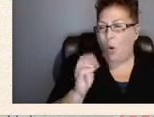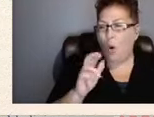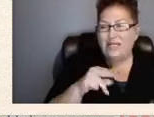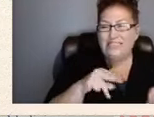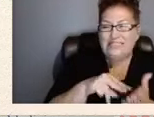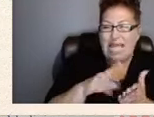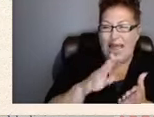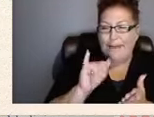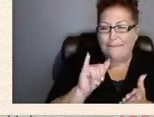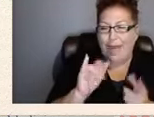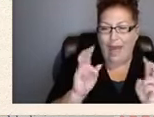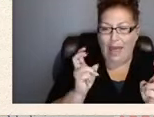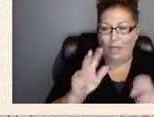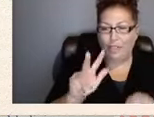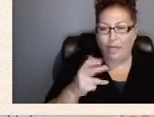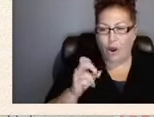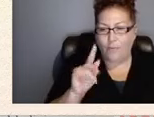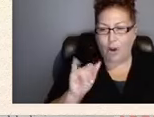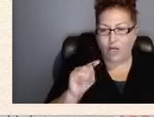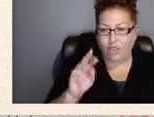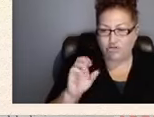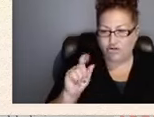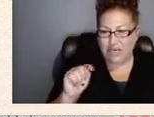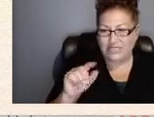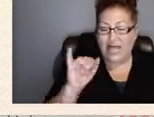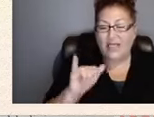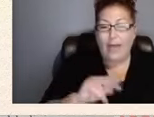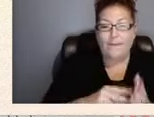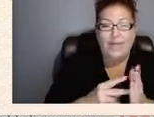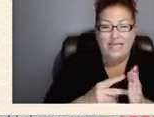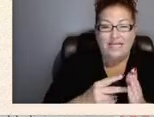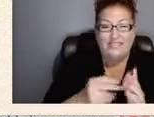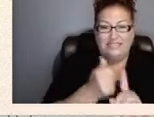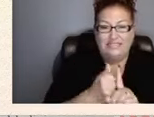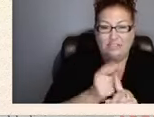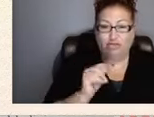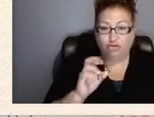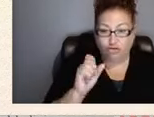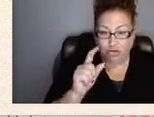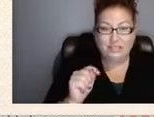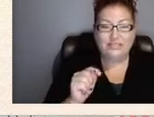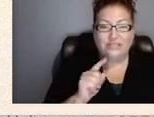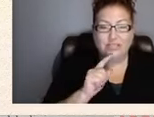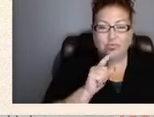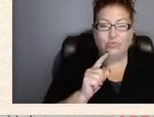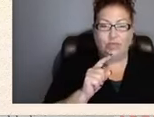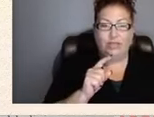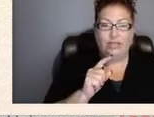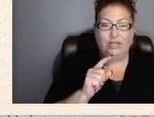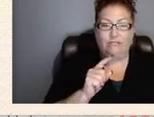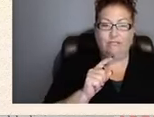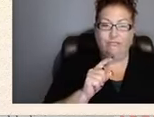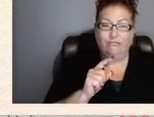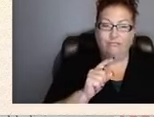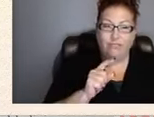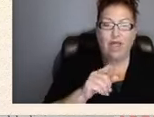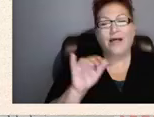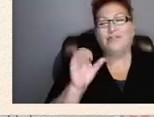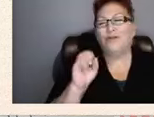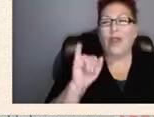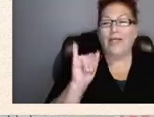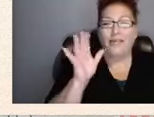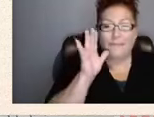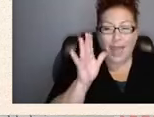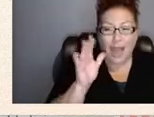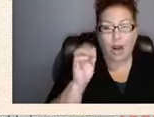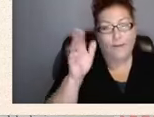that trust is embedded in the trust maker, so the parent or the grandparent's own